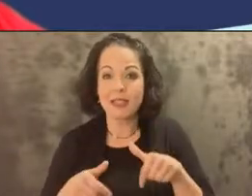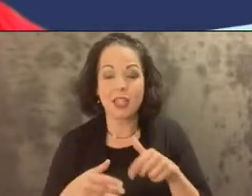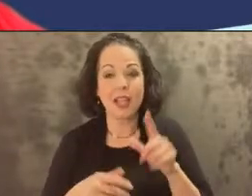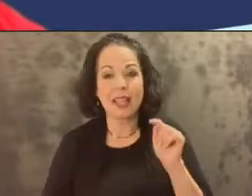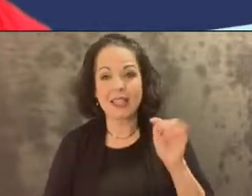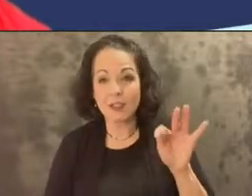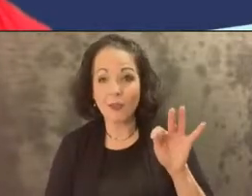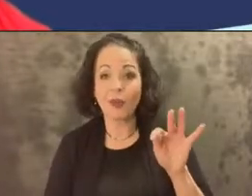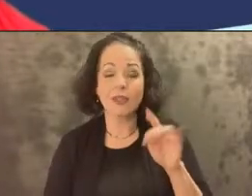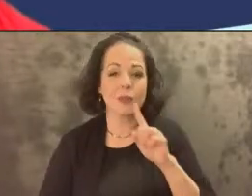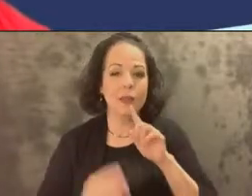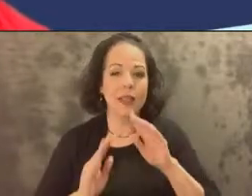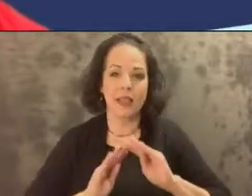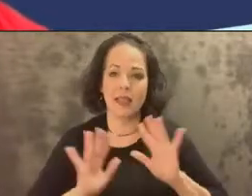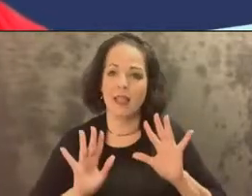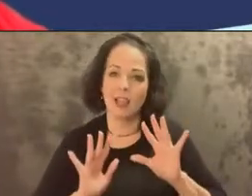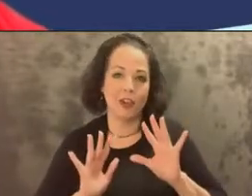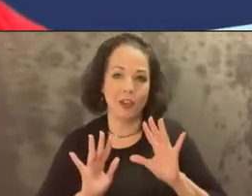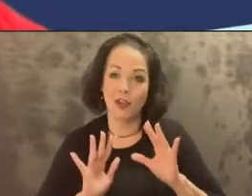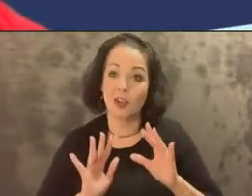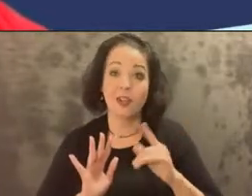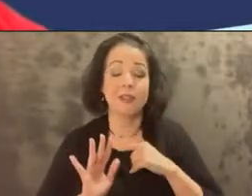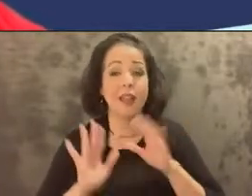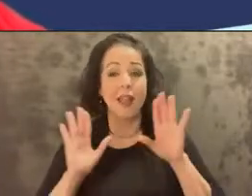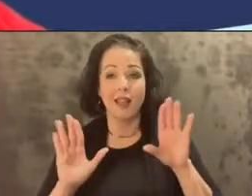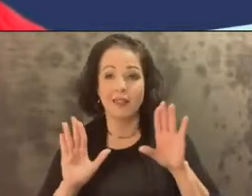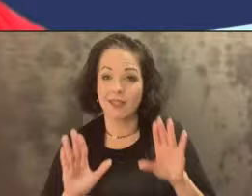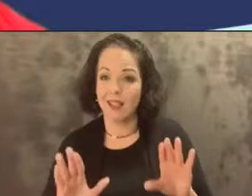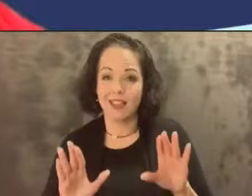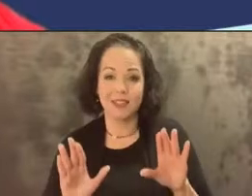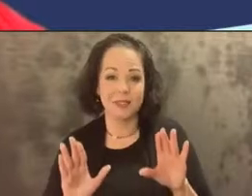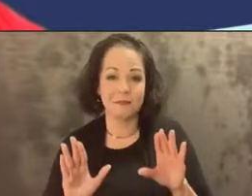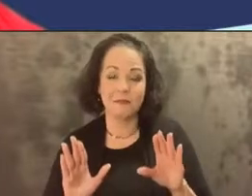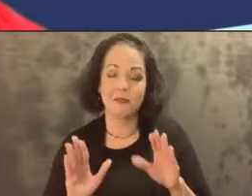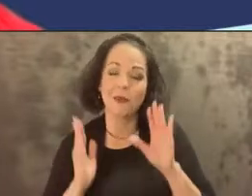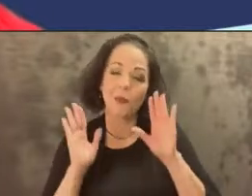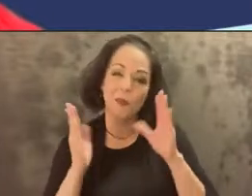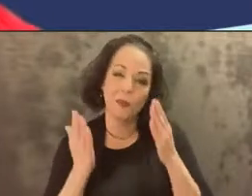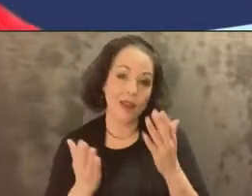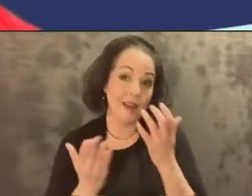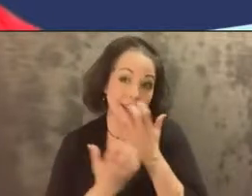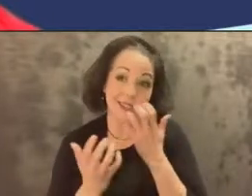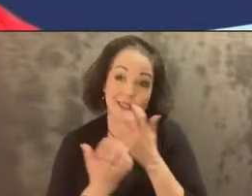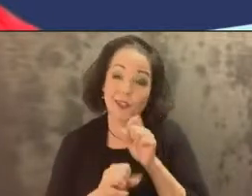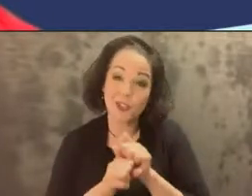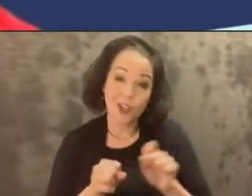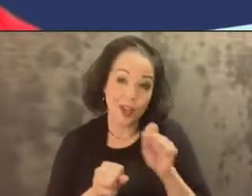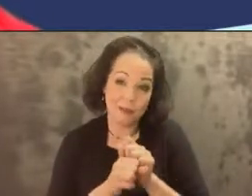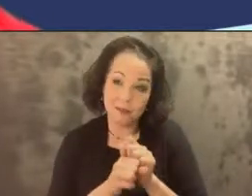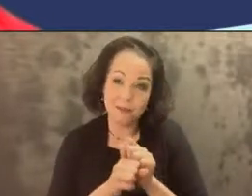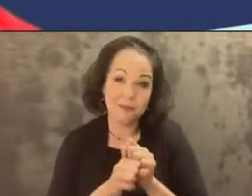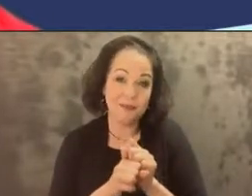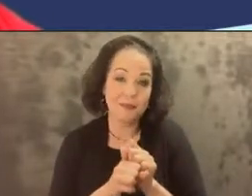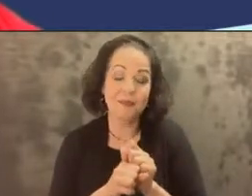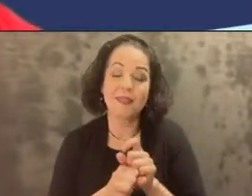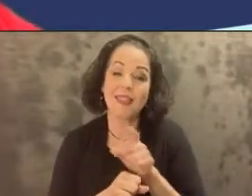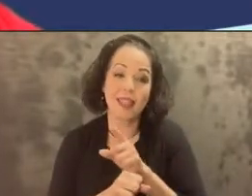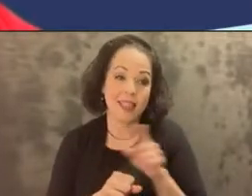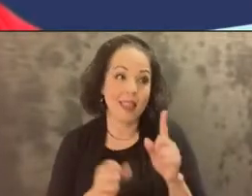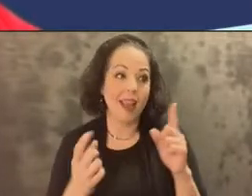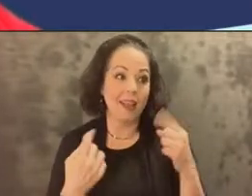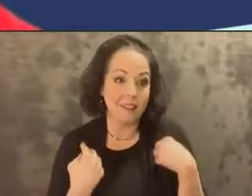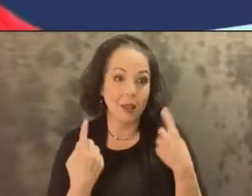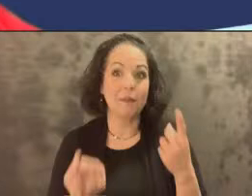is clear that, the excellent and wonderful and brilliant job they've done covering